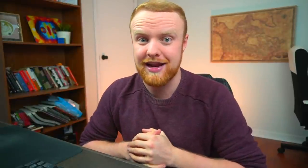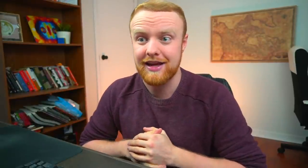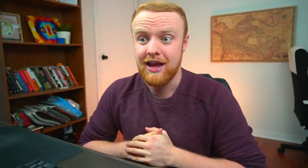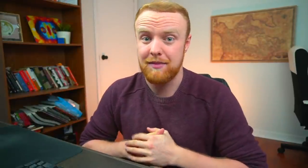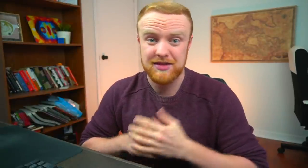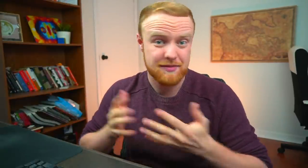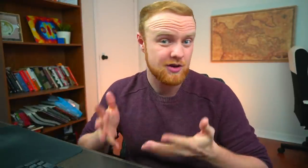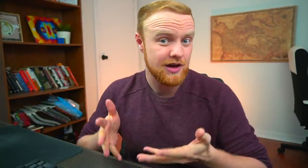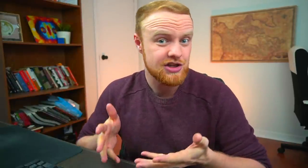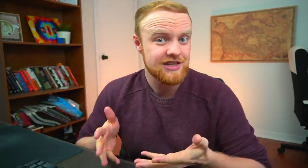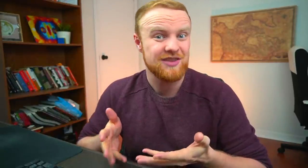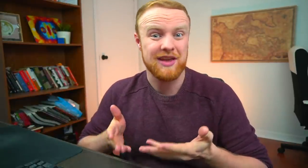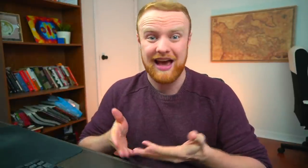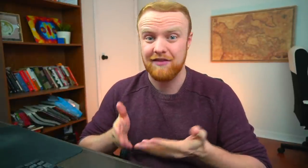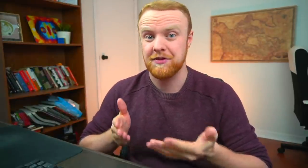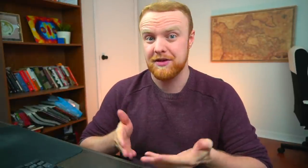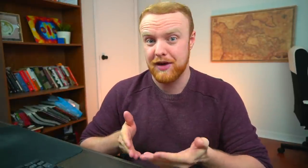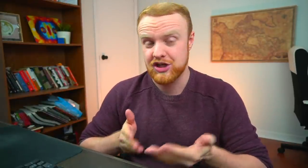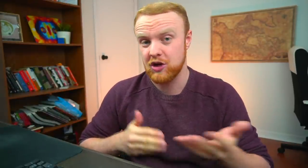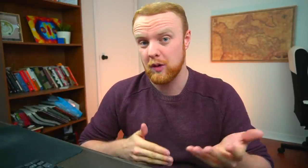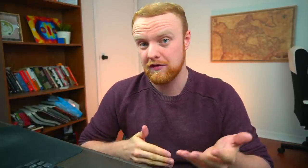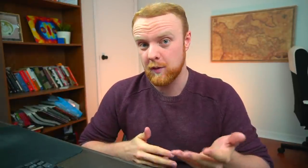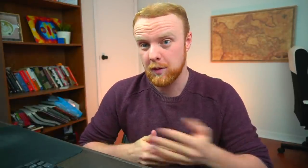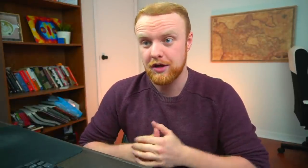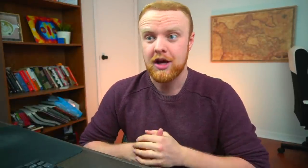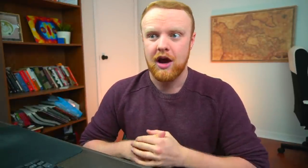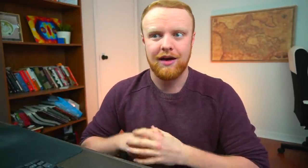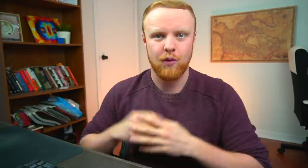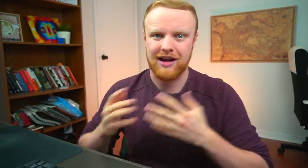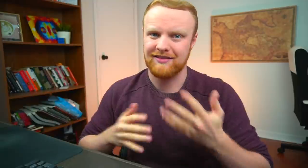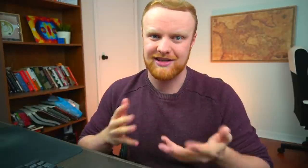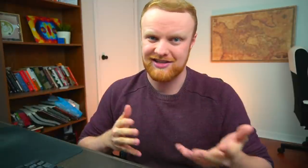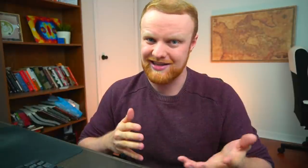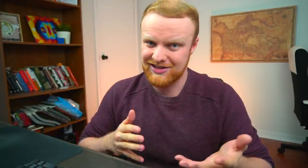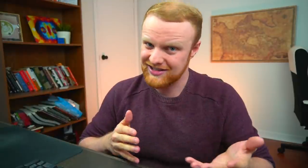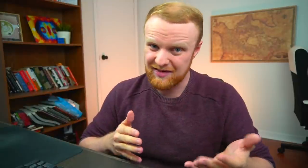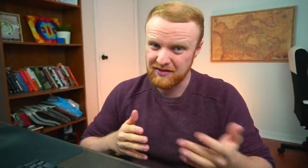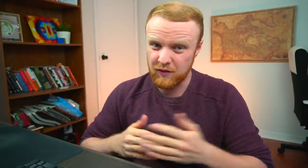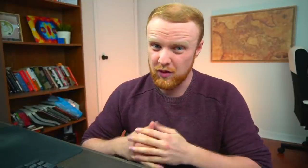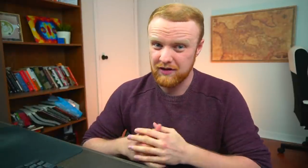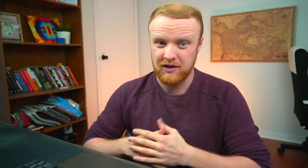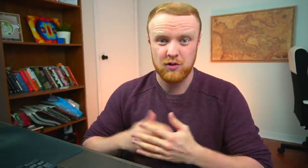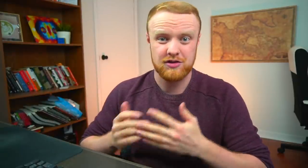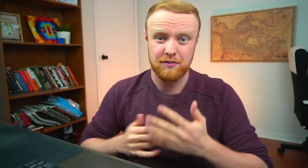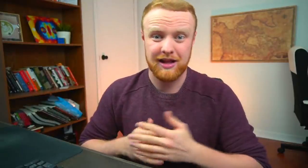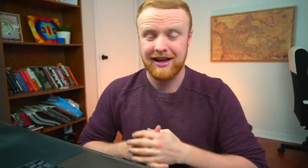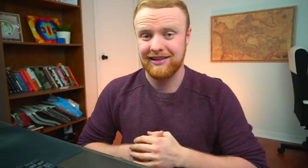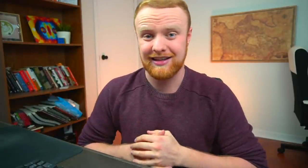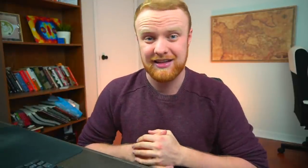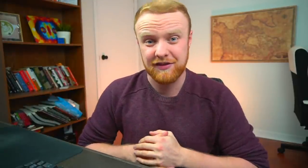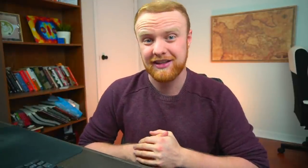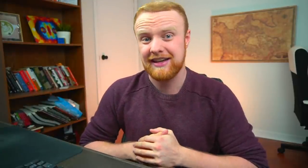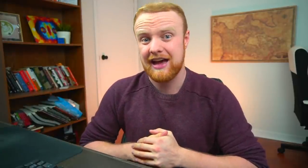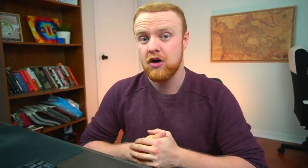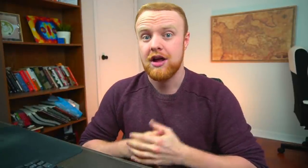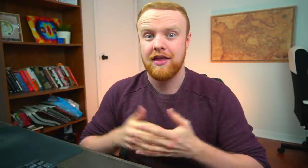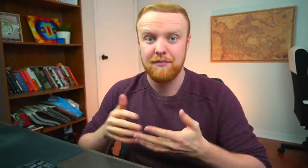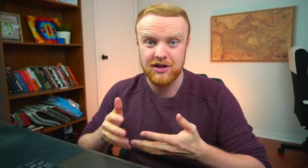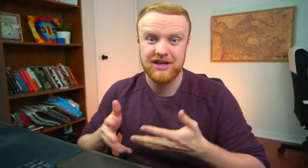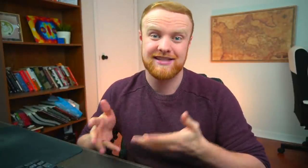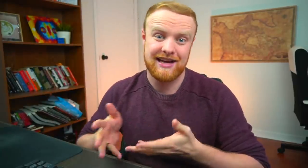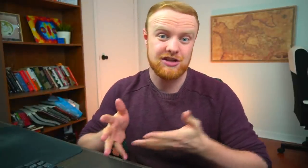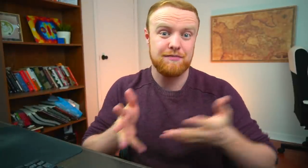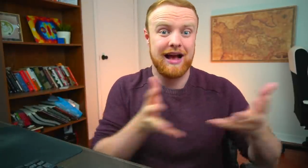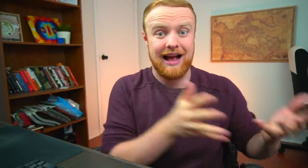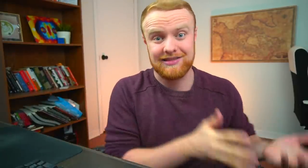here made about some of the questions that we have with the budget going forward, what kind of legislation is coming forward, if they're going to apply anything differently now that the